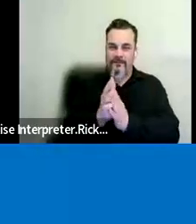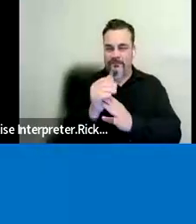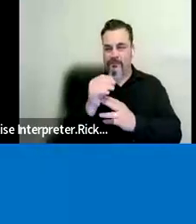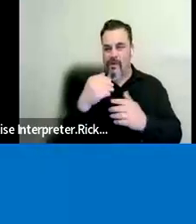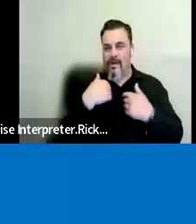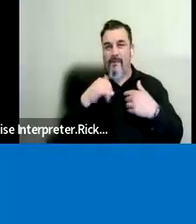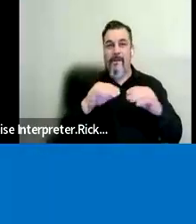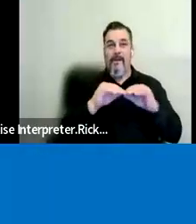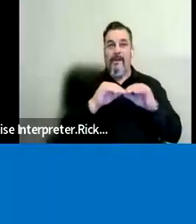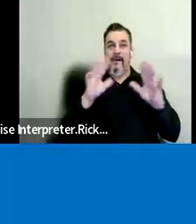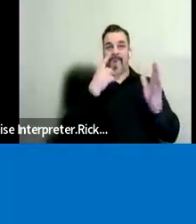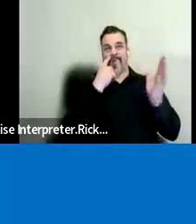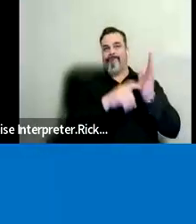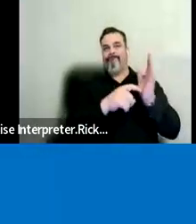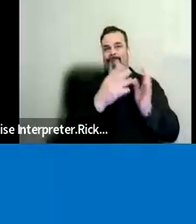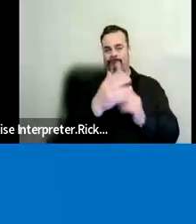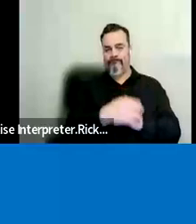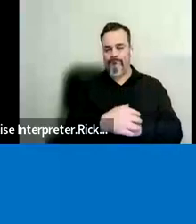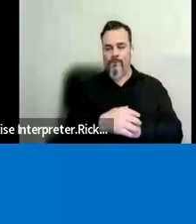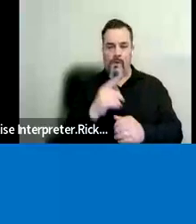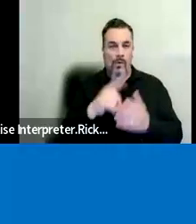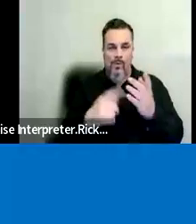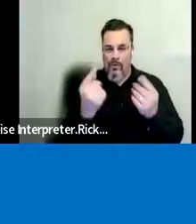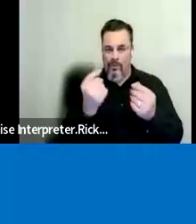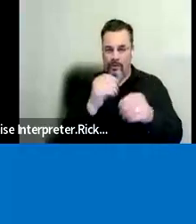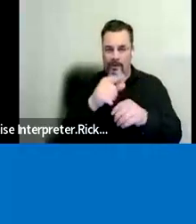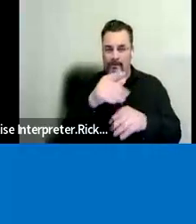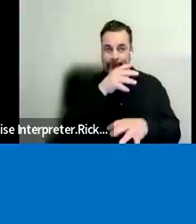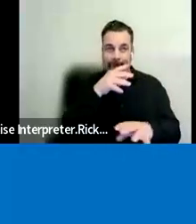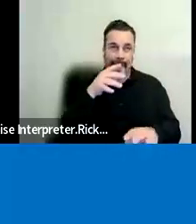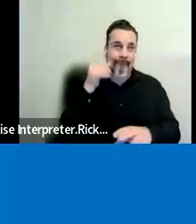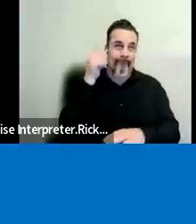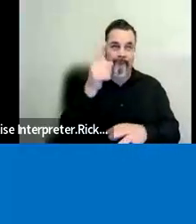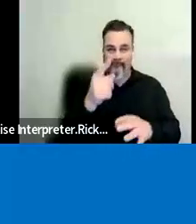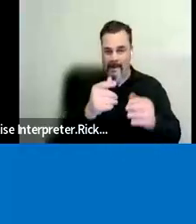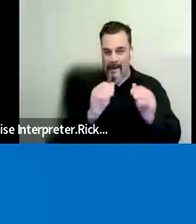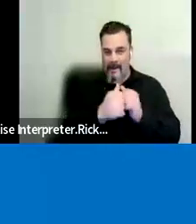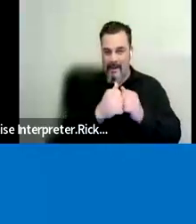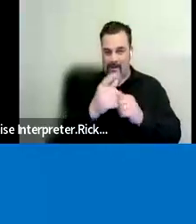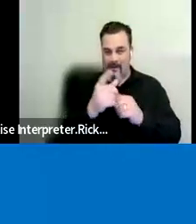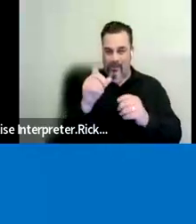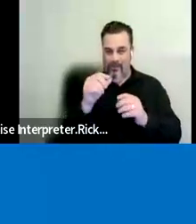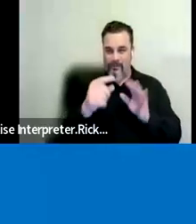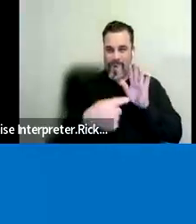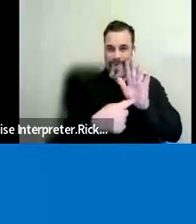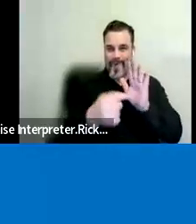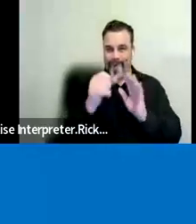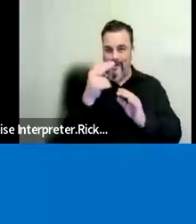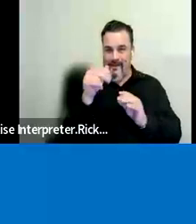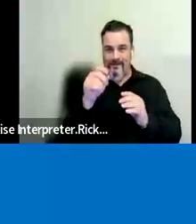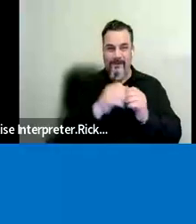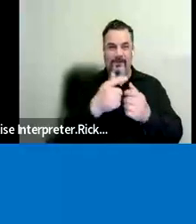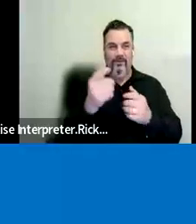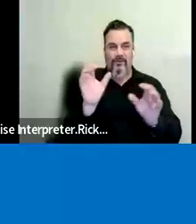really clear signage. What do you do if you're at a rural location? How do you do signage? How do you do restrooms?